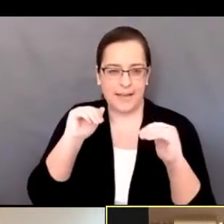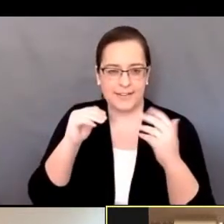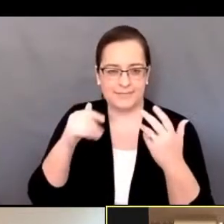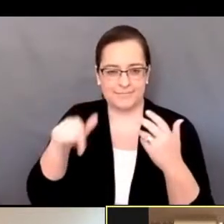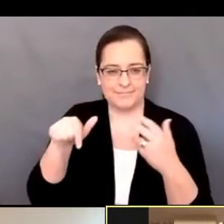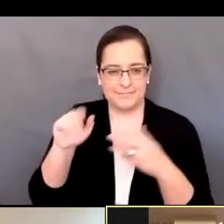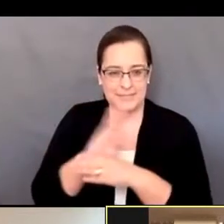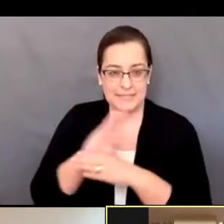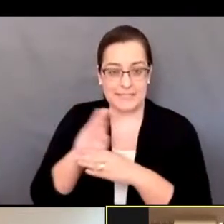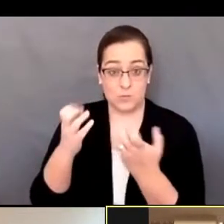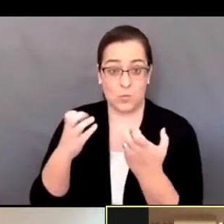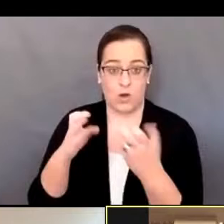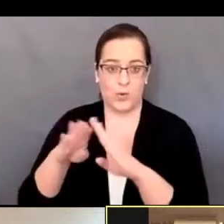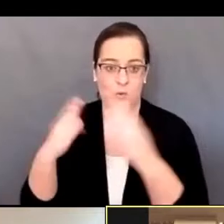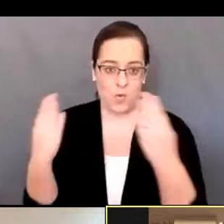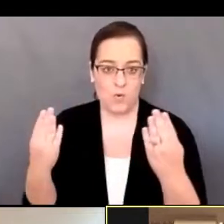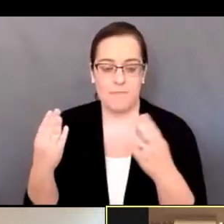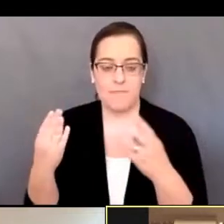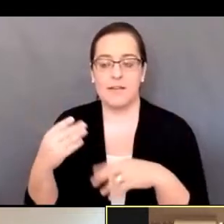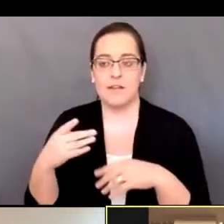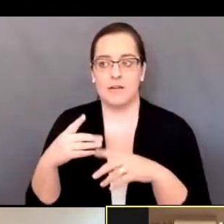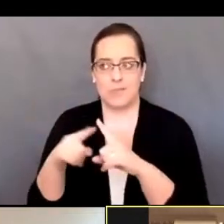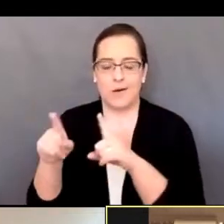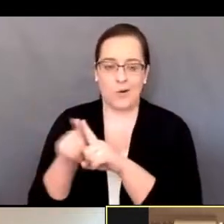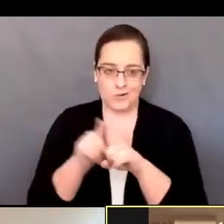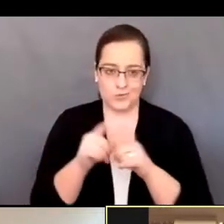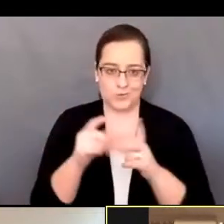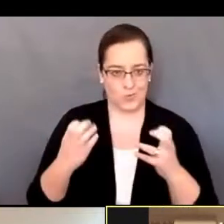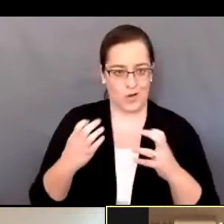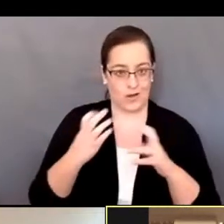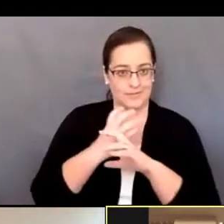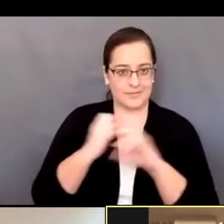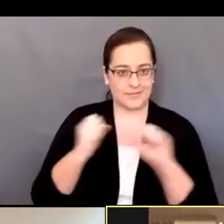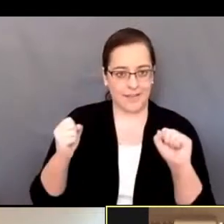businesses, they want to get open, and they also want to make sure that they're doing it in a safe and